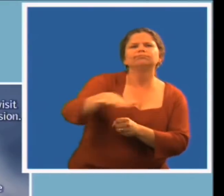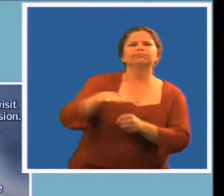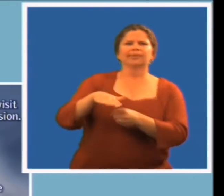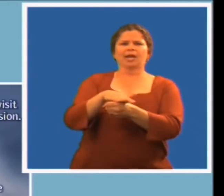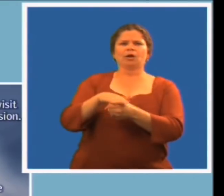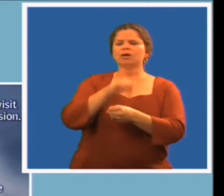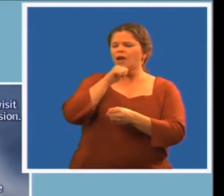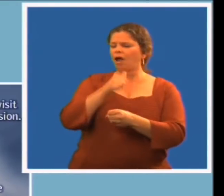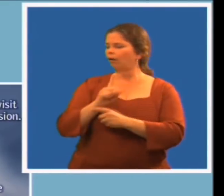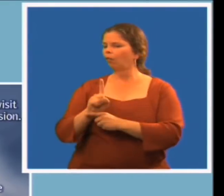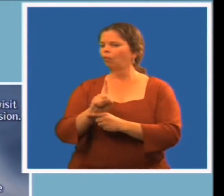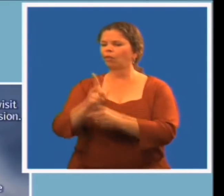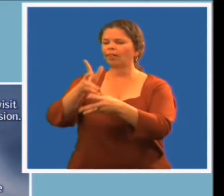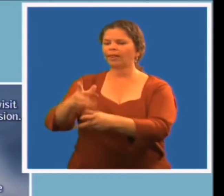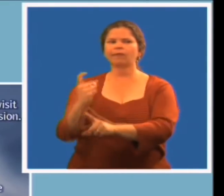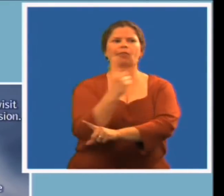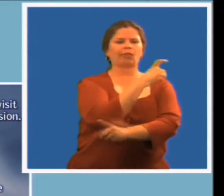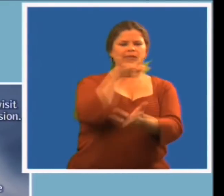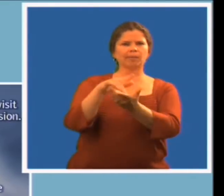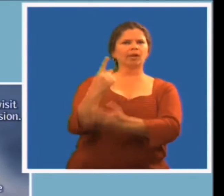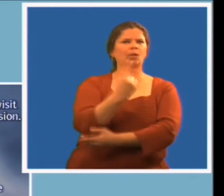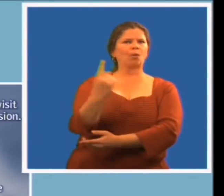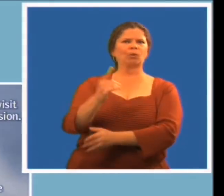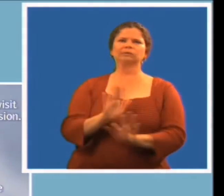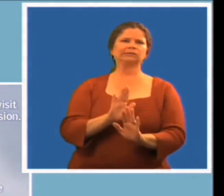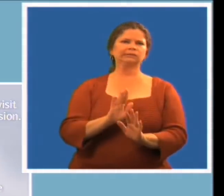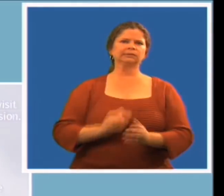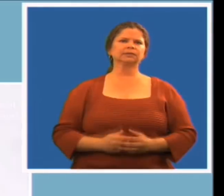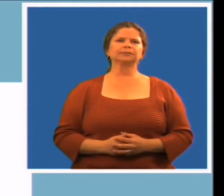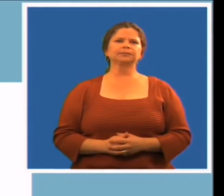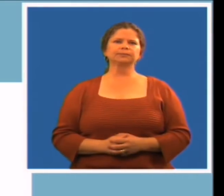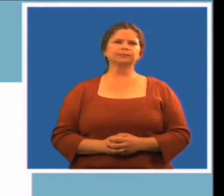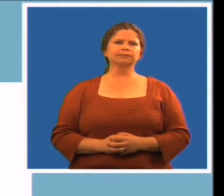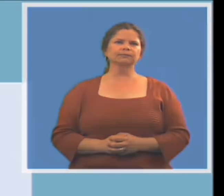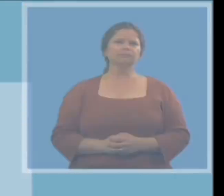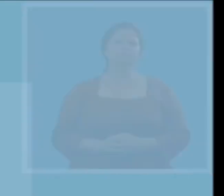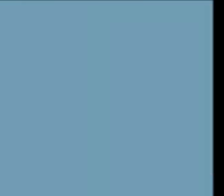better location rather than leaving them in the middle of the room.